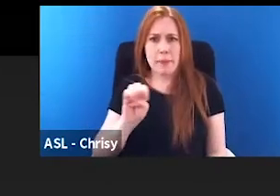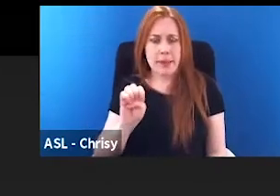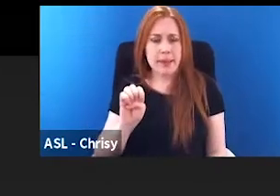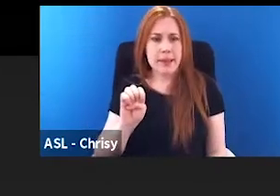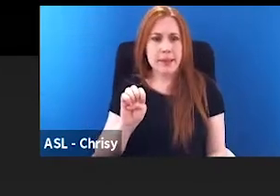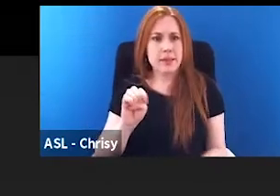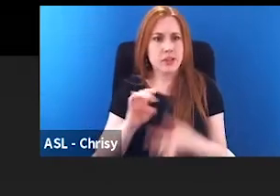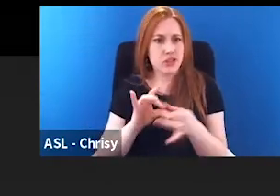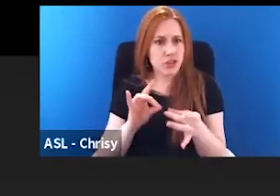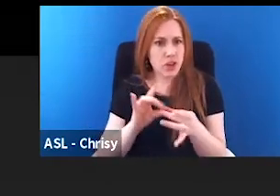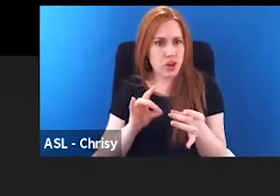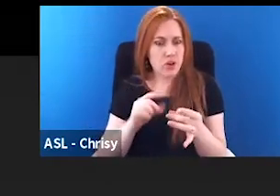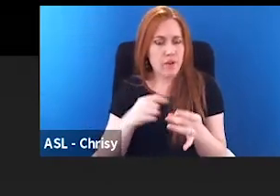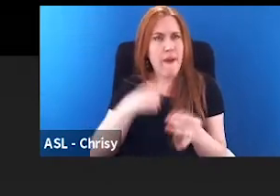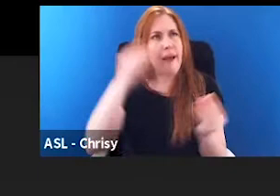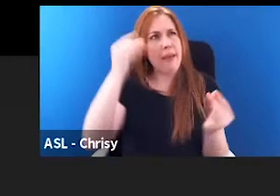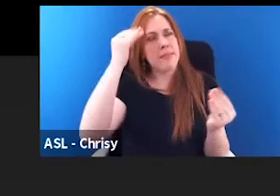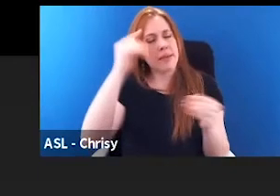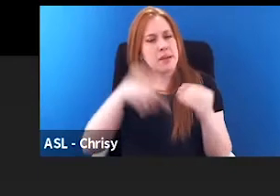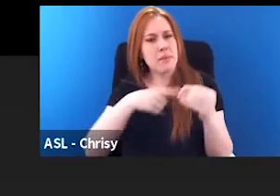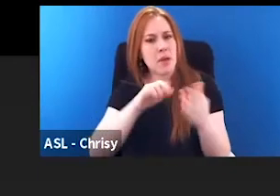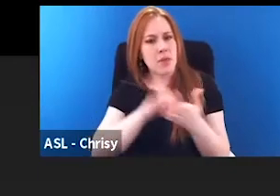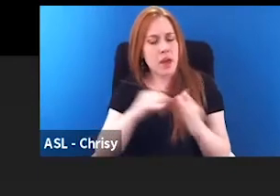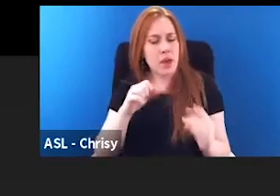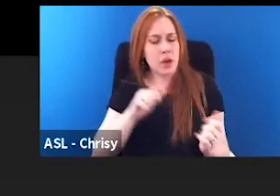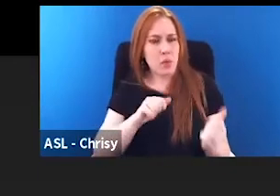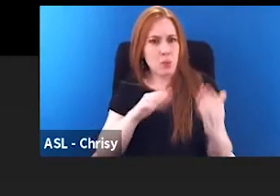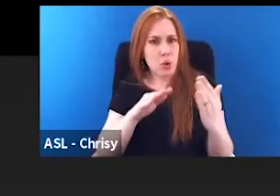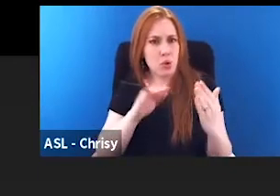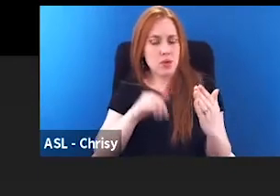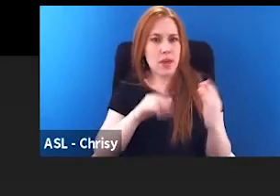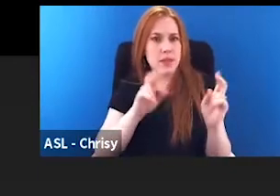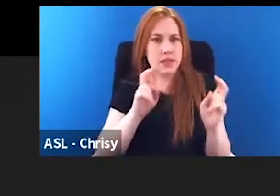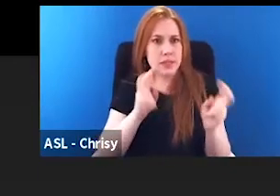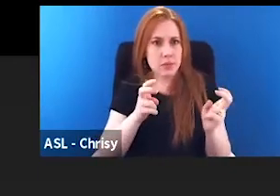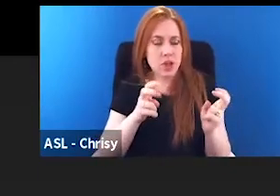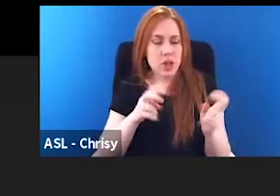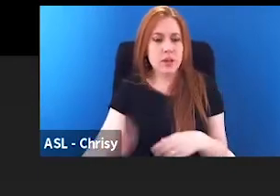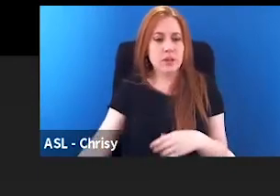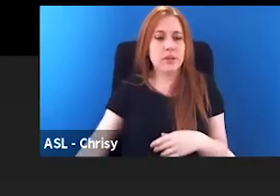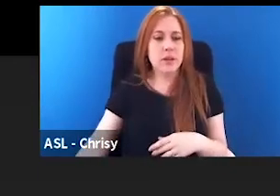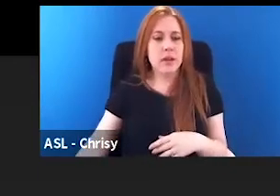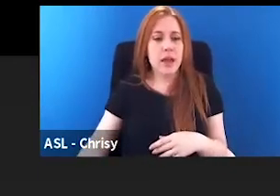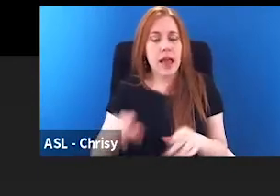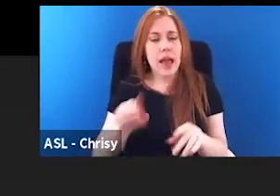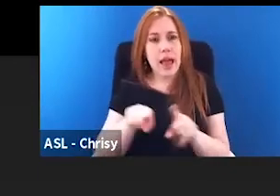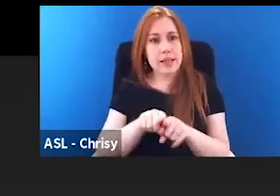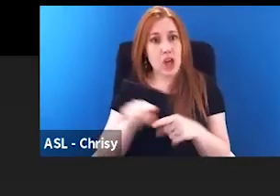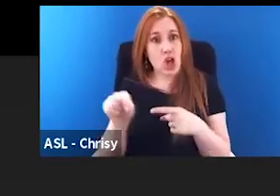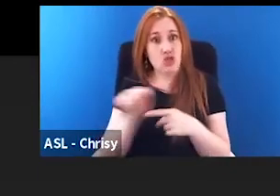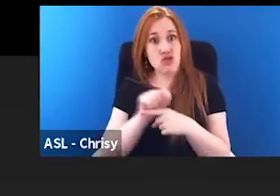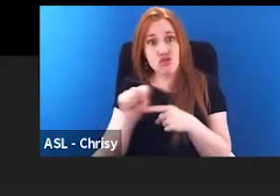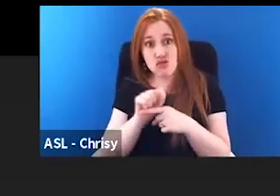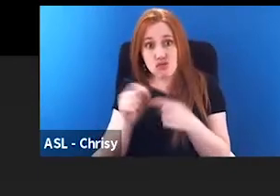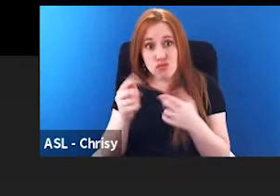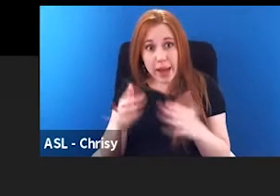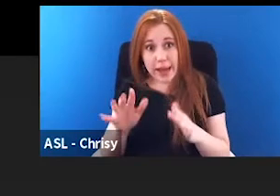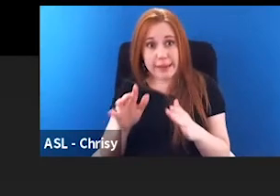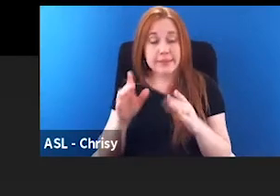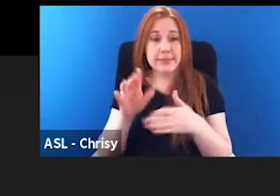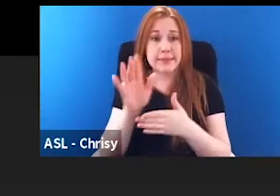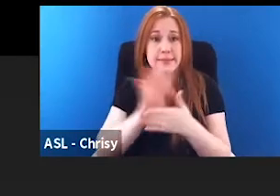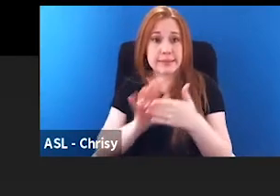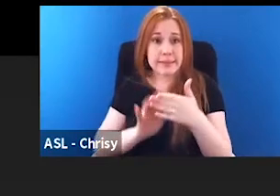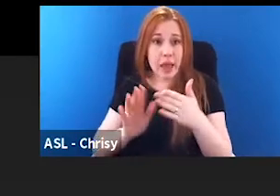so I think about this and approach this subject both as a trained designer, as well as